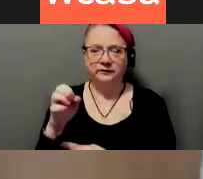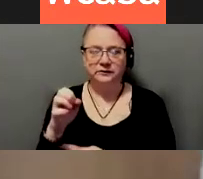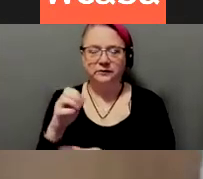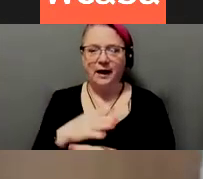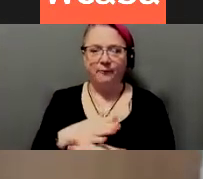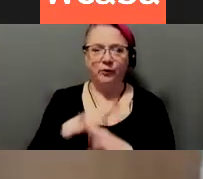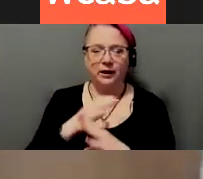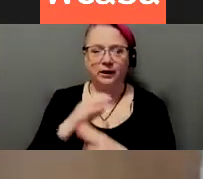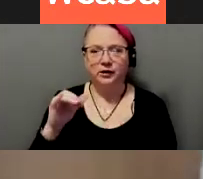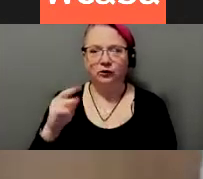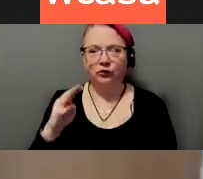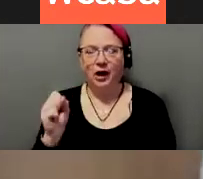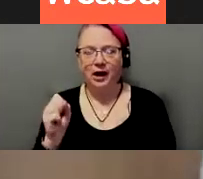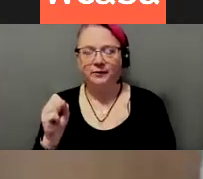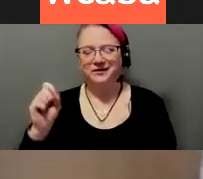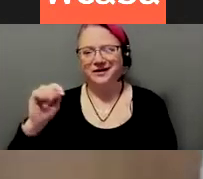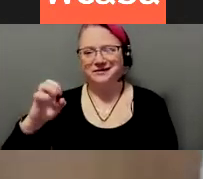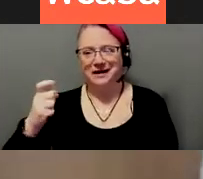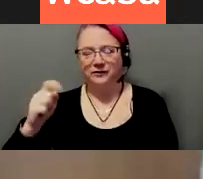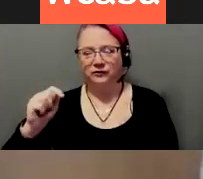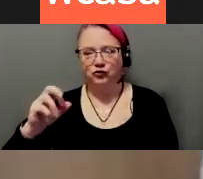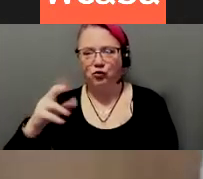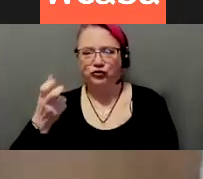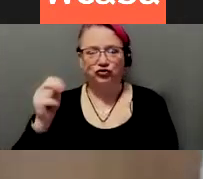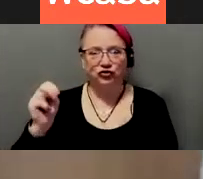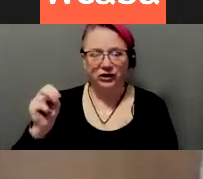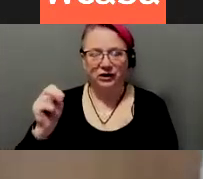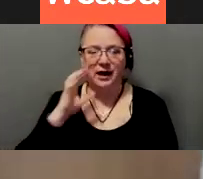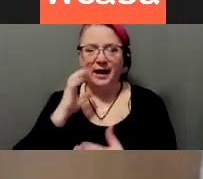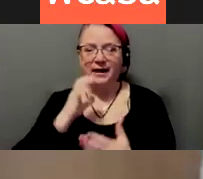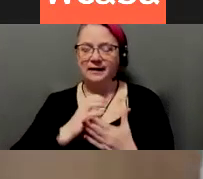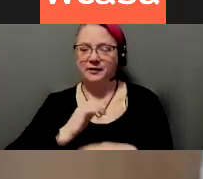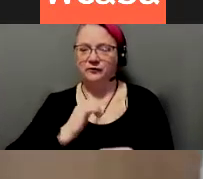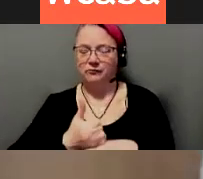preventing crimes like sextortion and image-based sexual abuse?